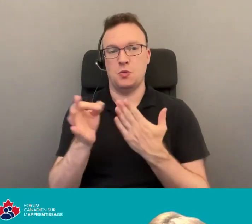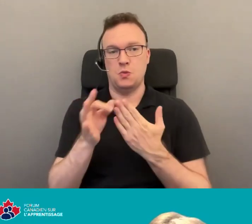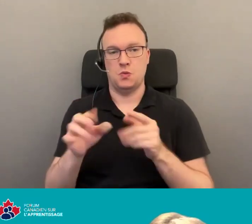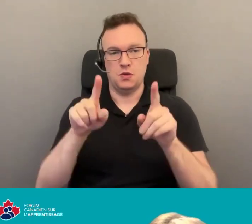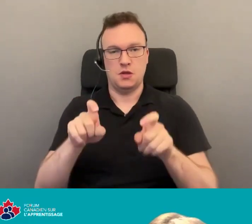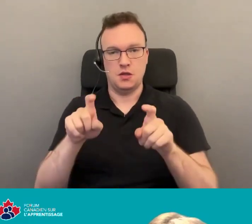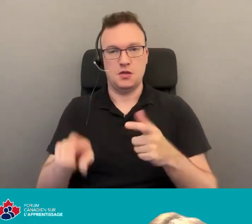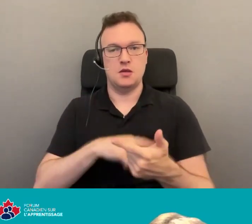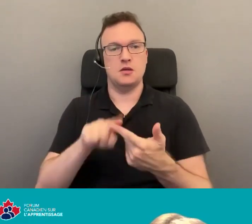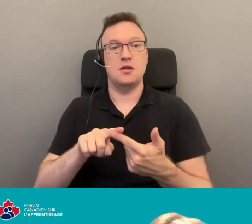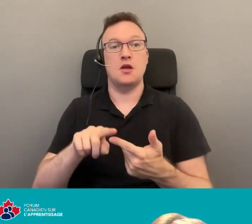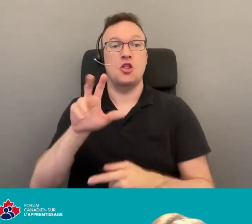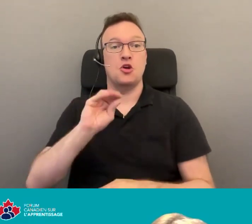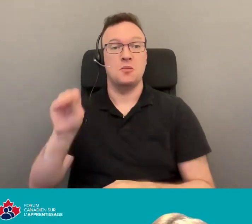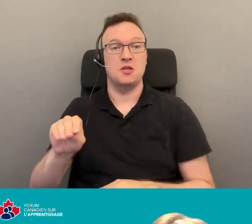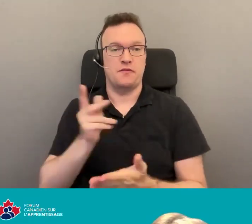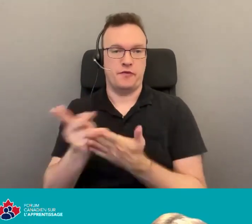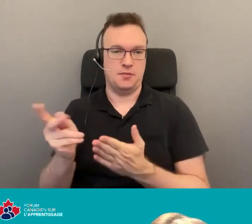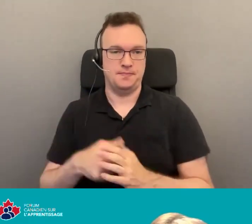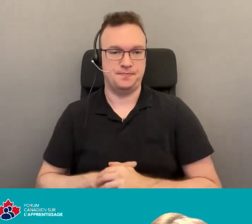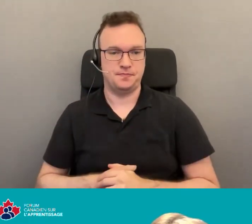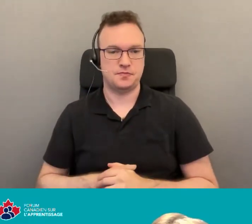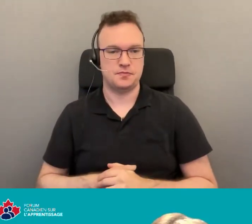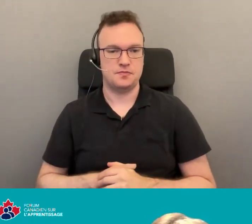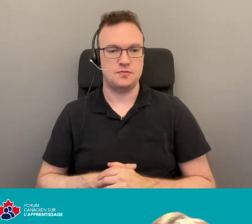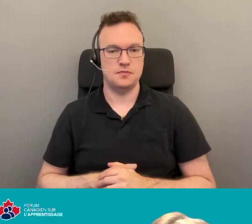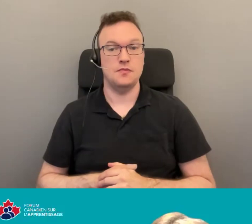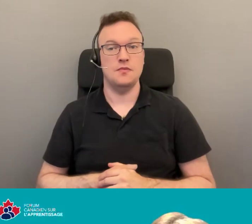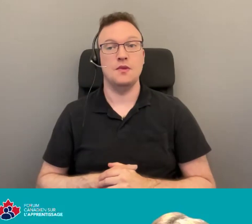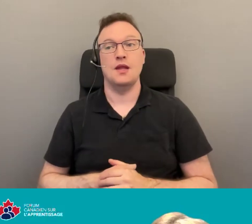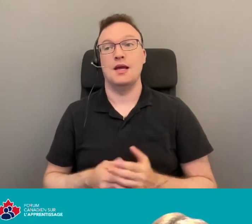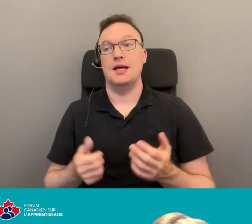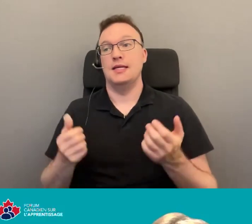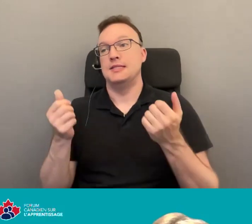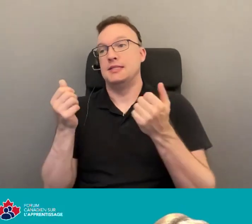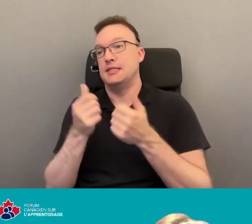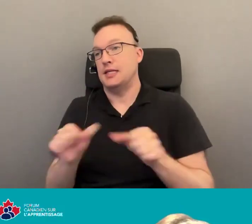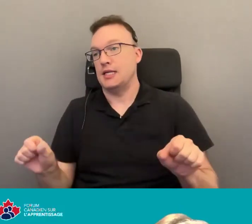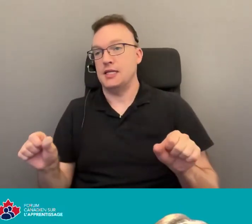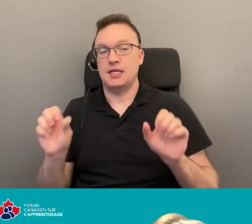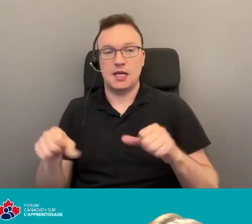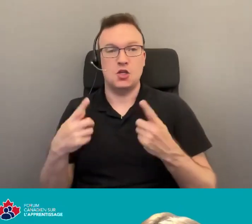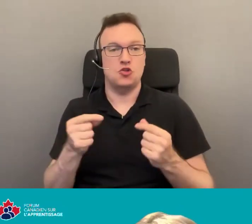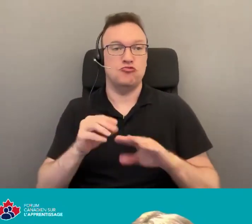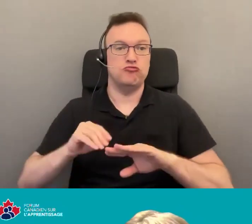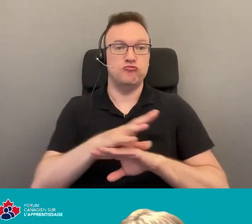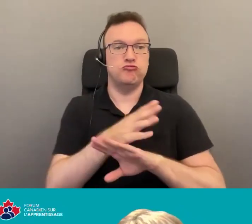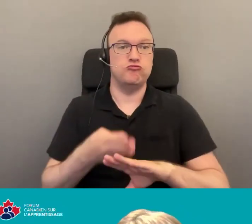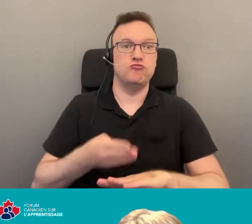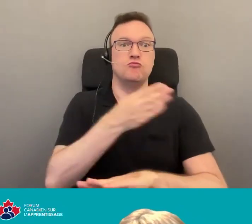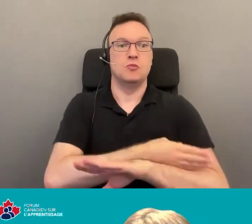and 30% don't. So anything we can do to try to get more people to pass the